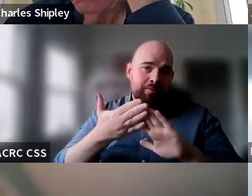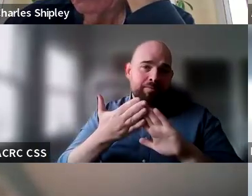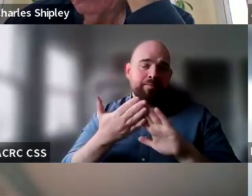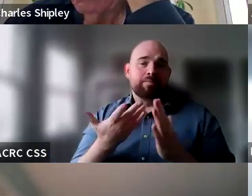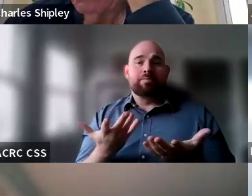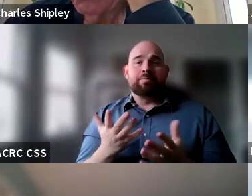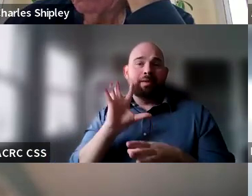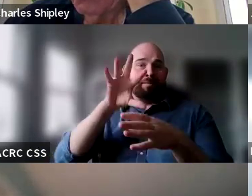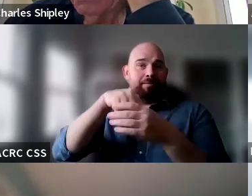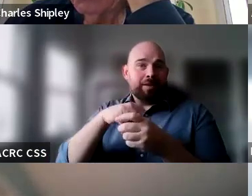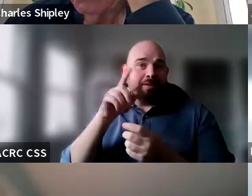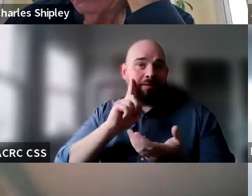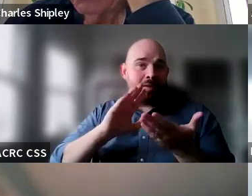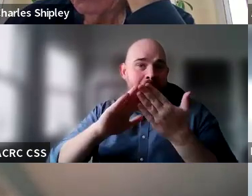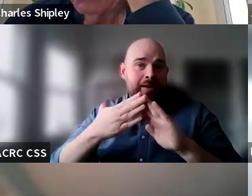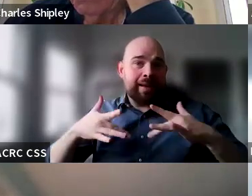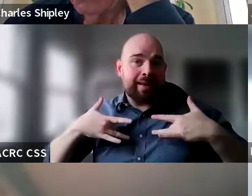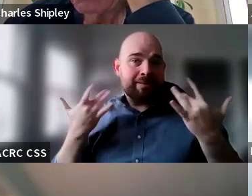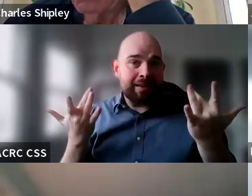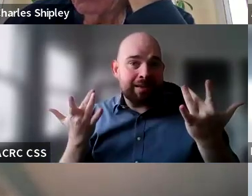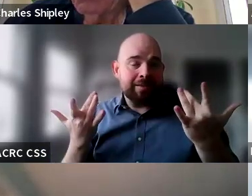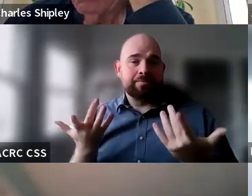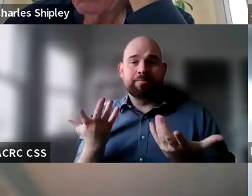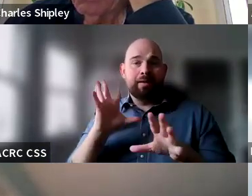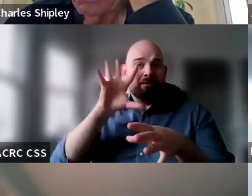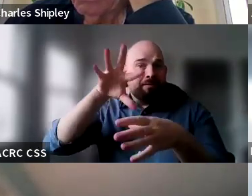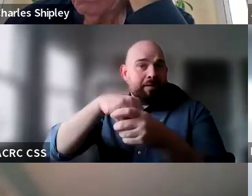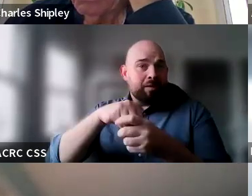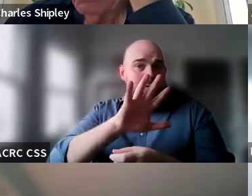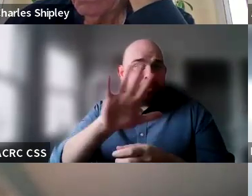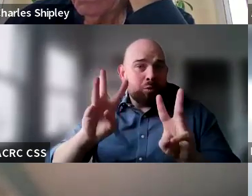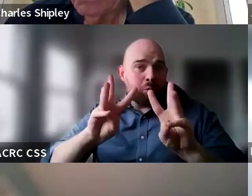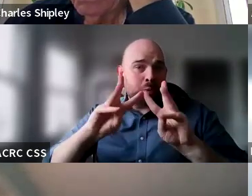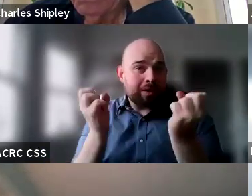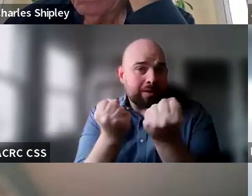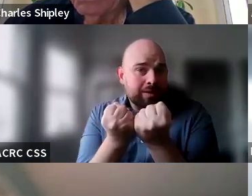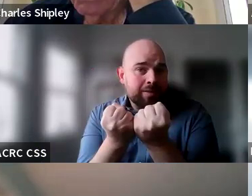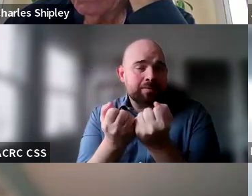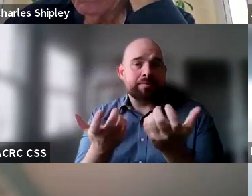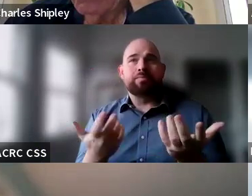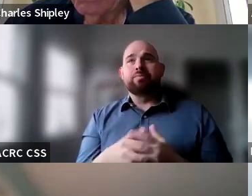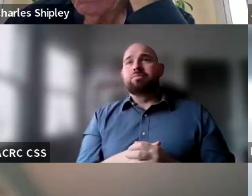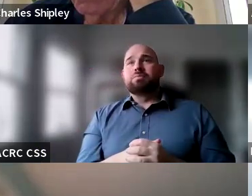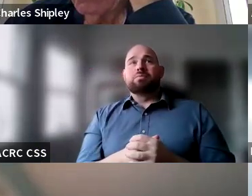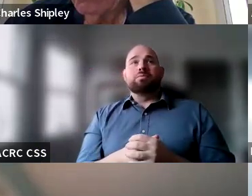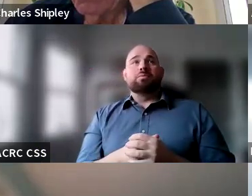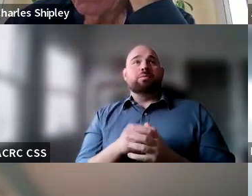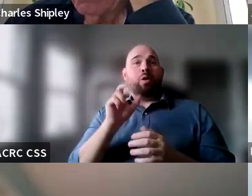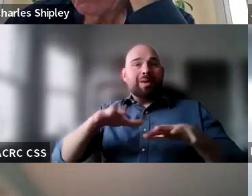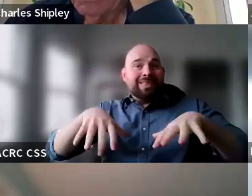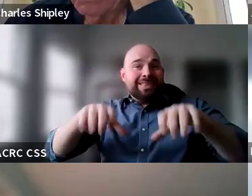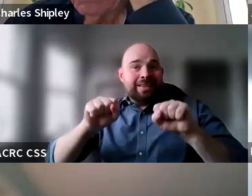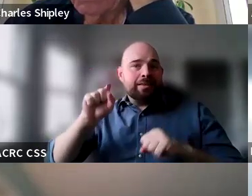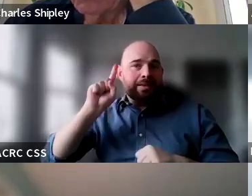encourage you to get involved in the community and ask questions, go to events, truly go to